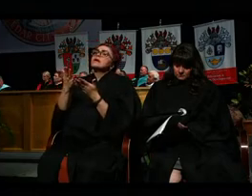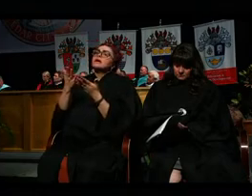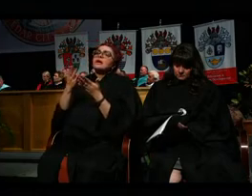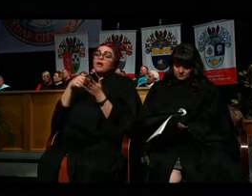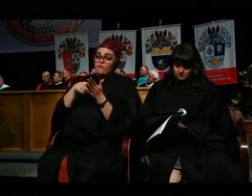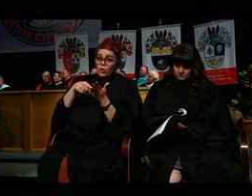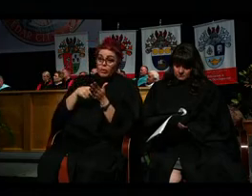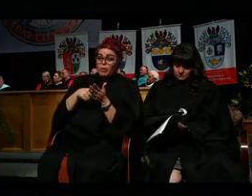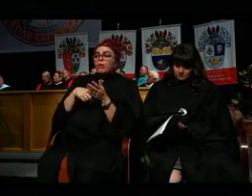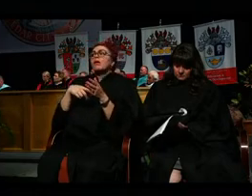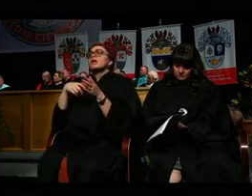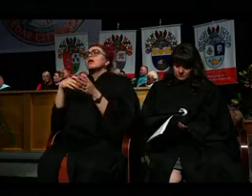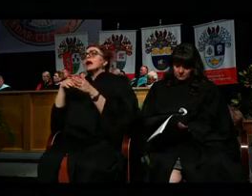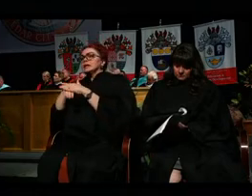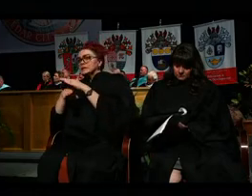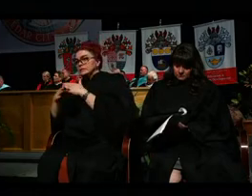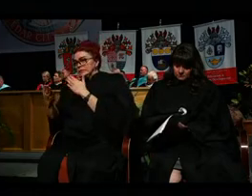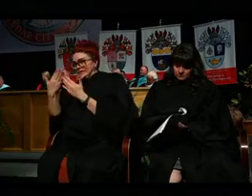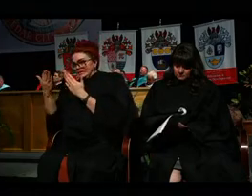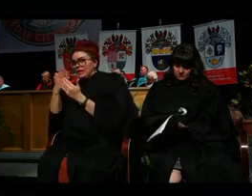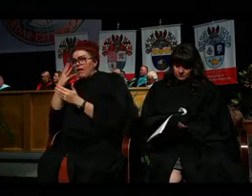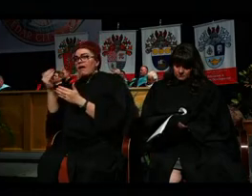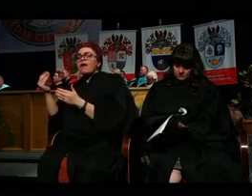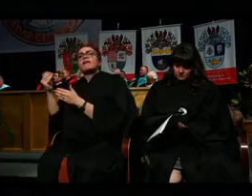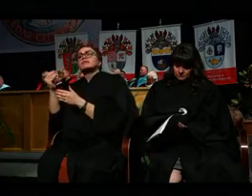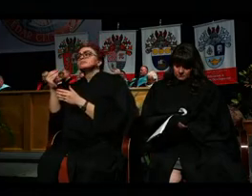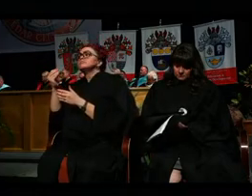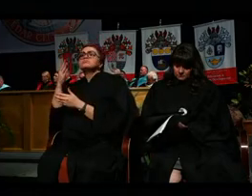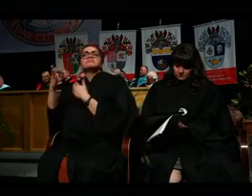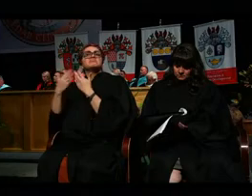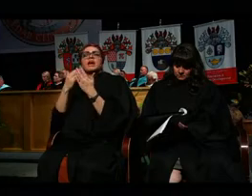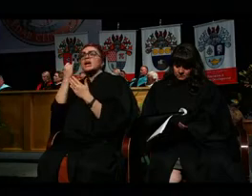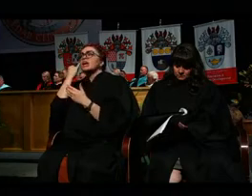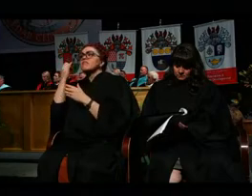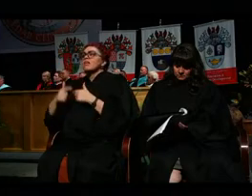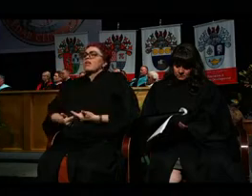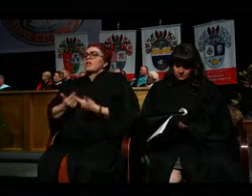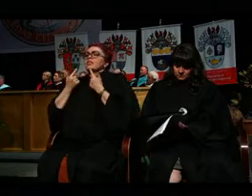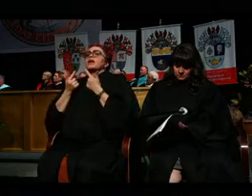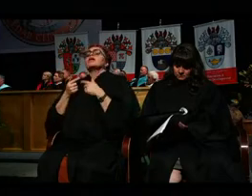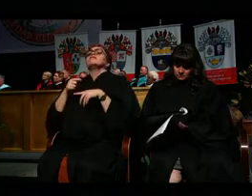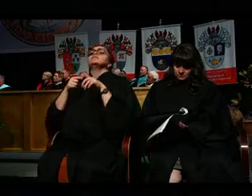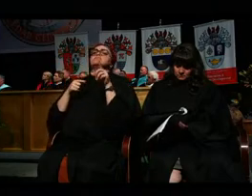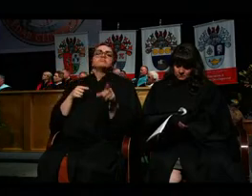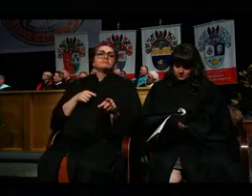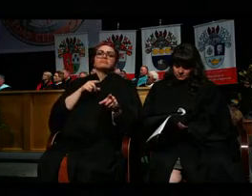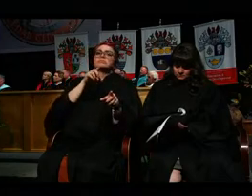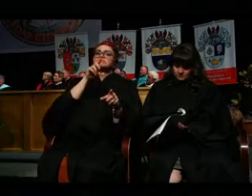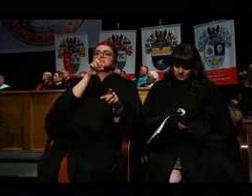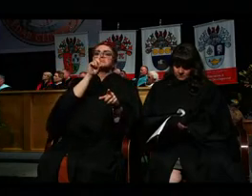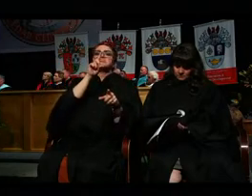degrees. And it shouldn't matter whether these students live in Delta, Des Moines, or the DR Congo.